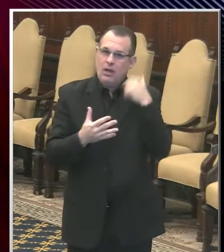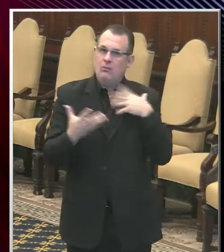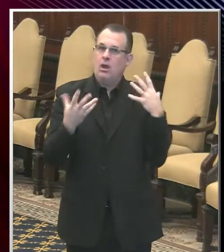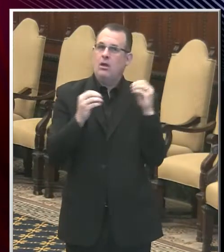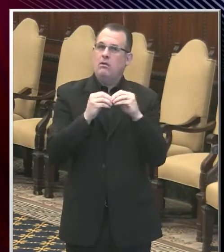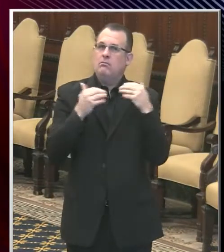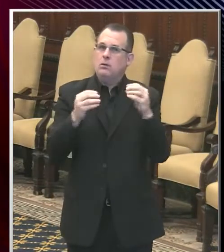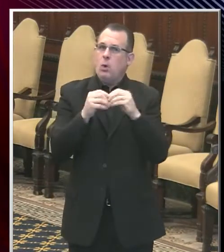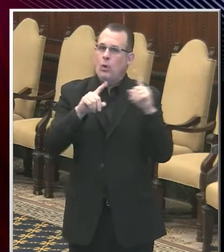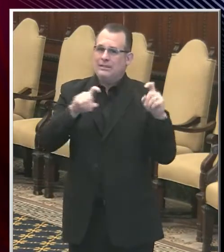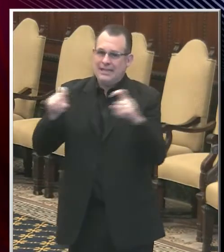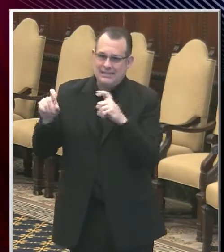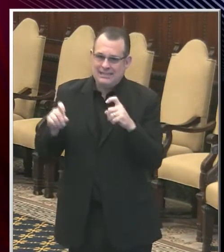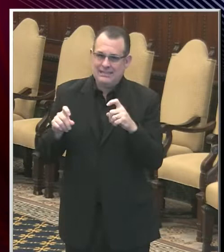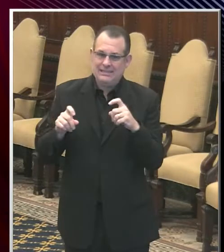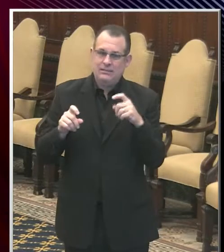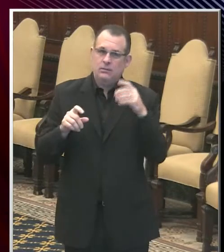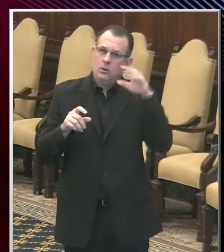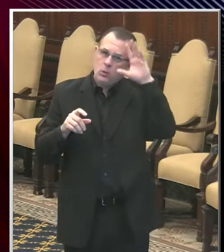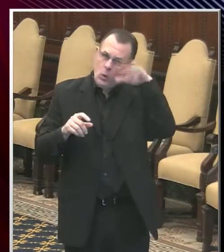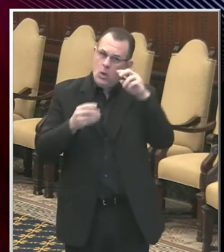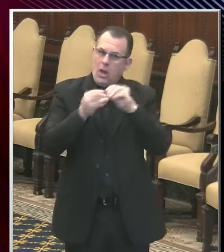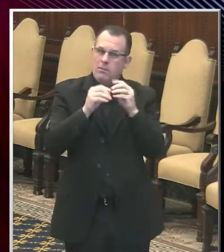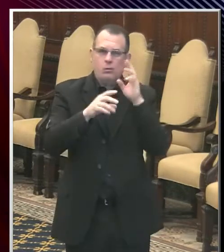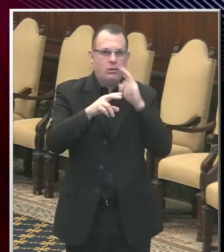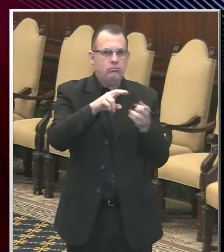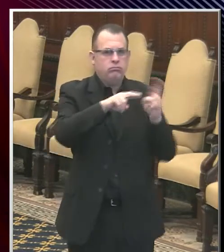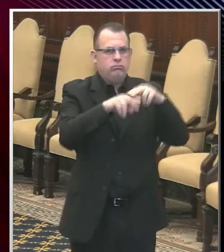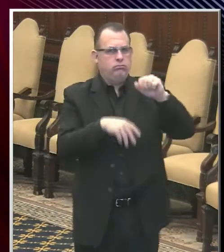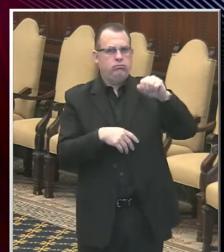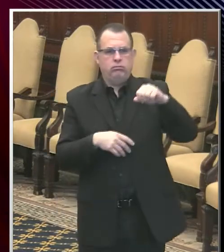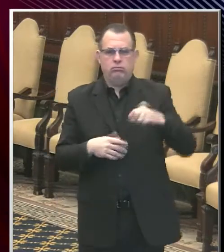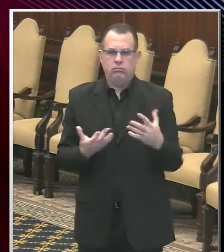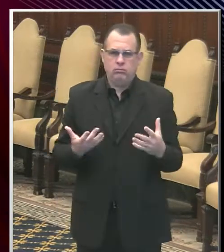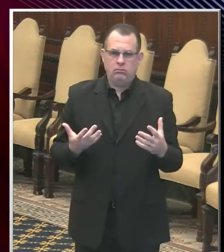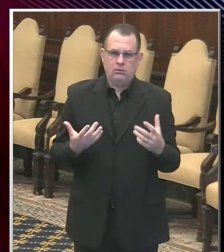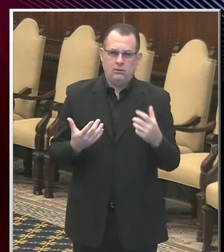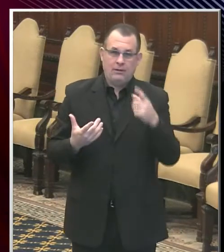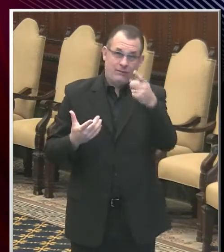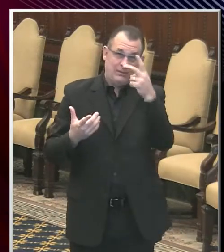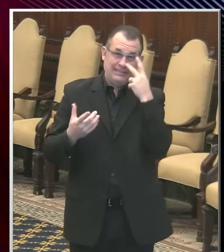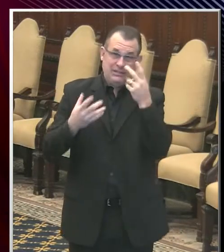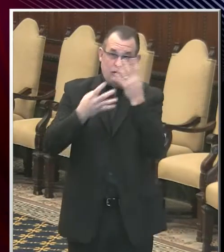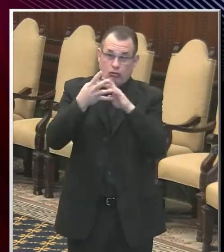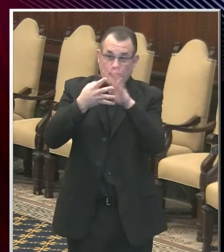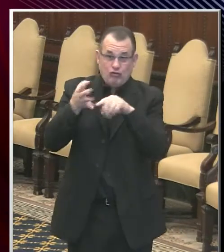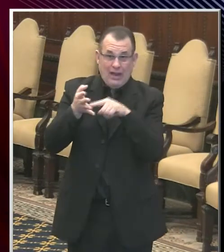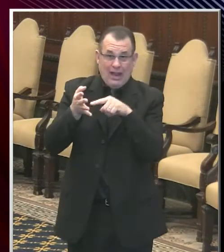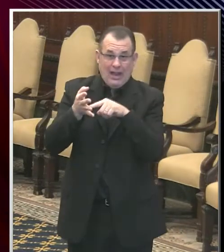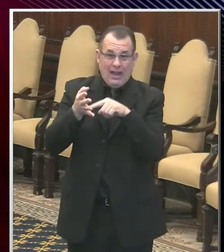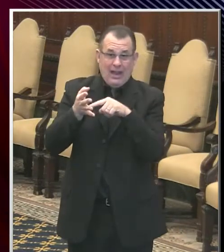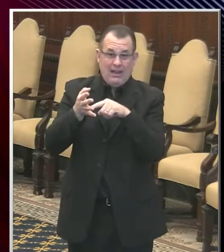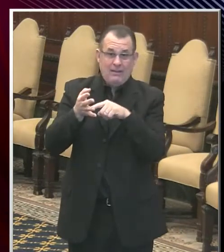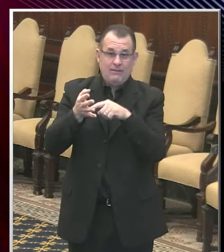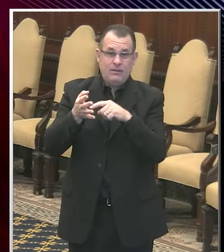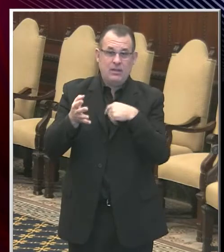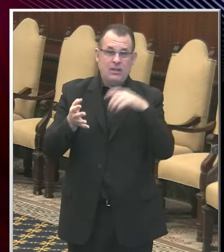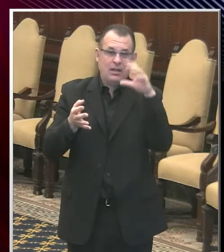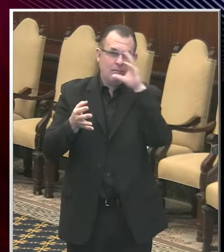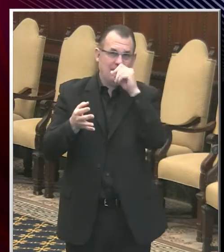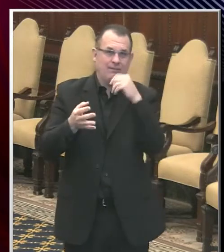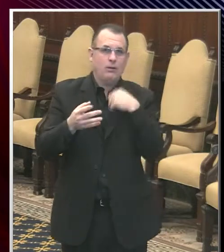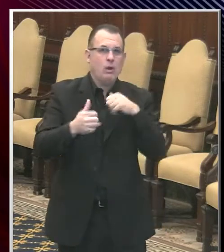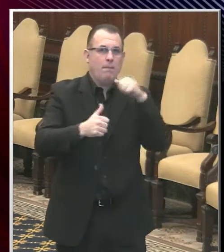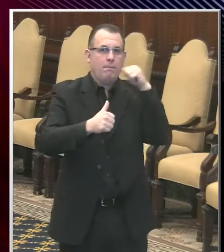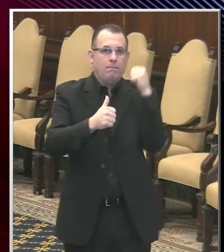continue to rise over time. Still, as I look at the graph overall, I do believe that we are past the peak of the epidemic. We're on the decline, but the